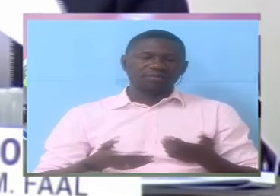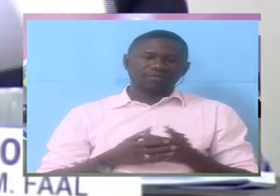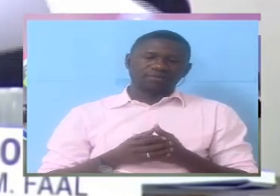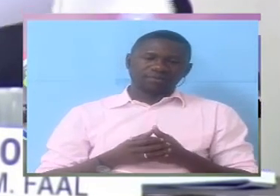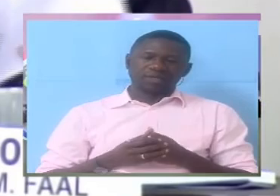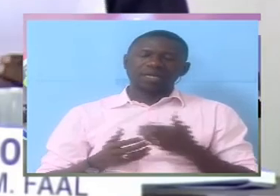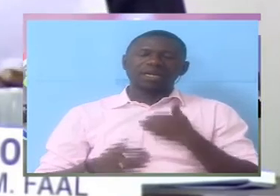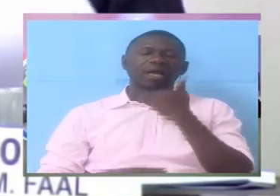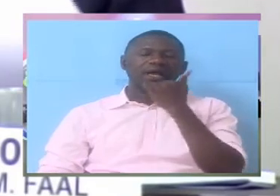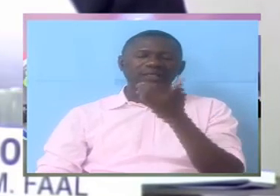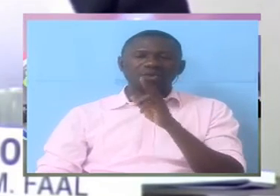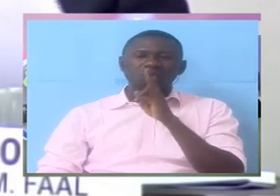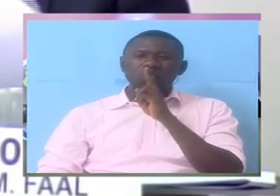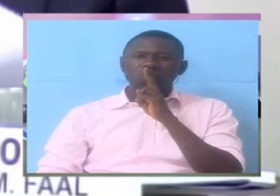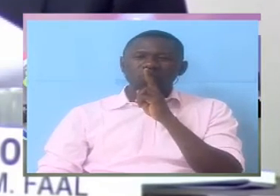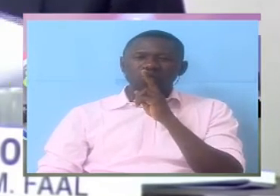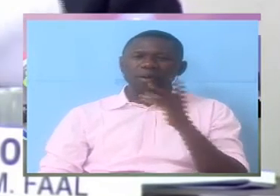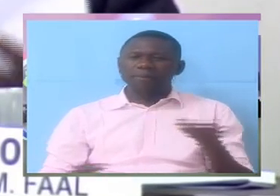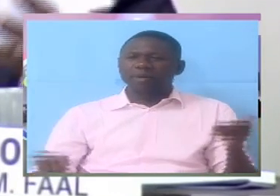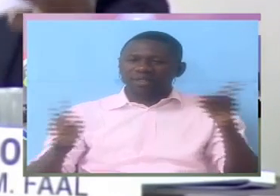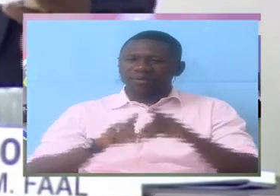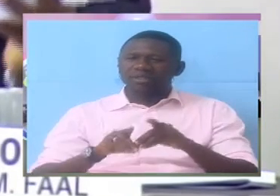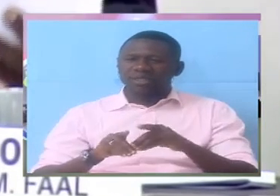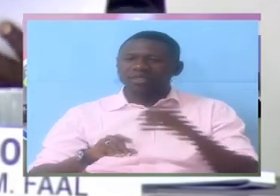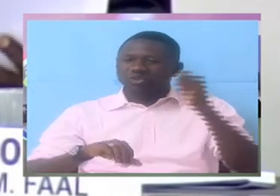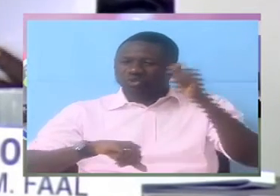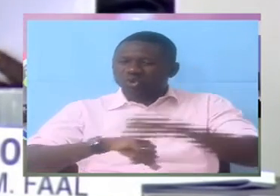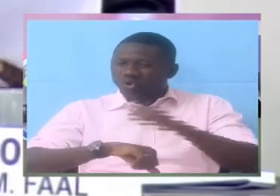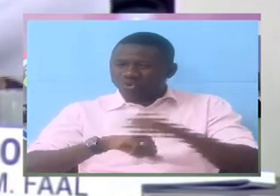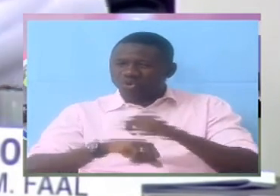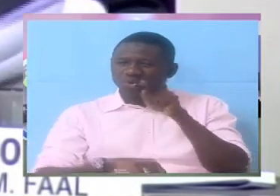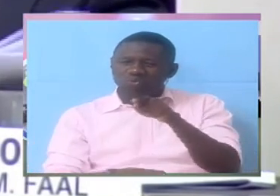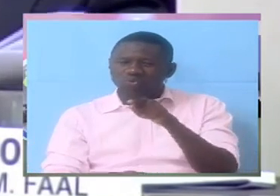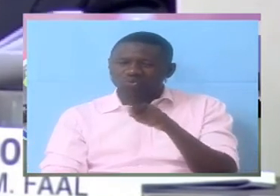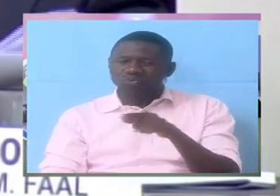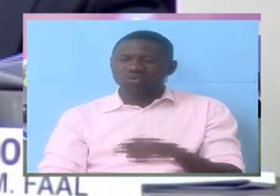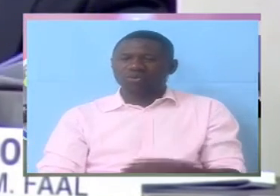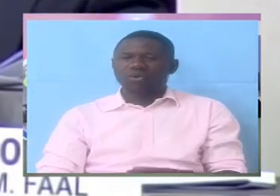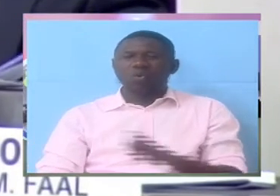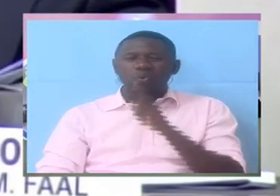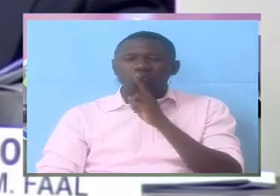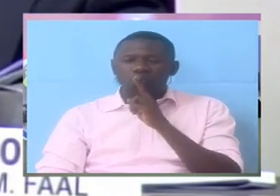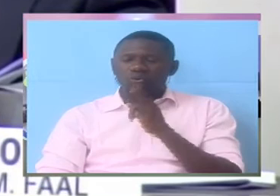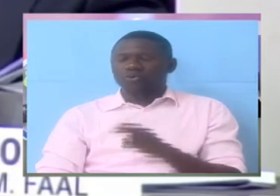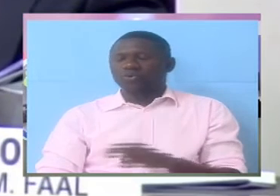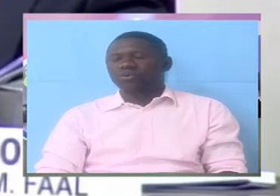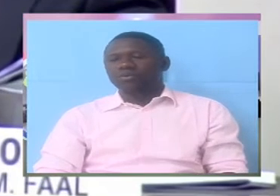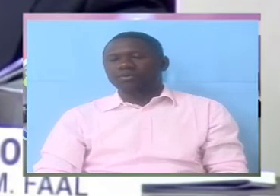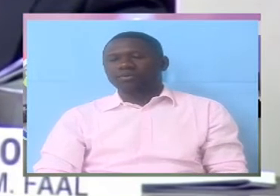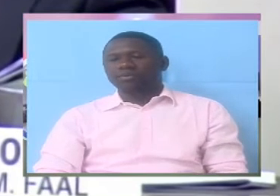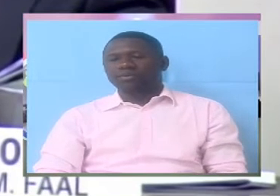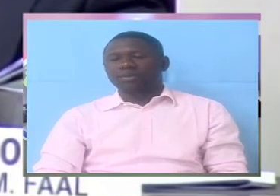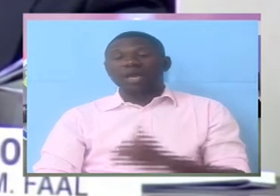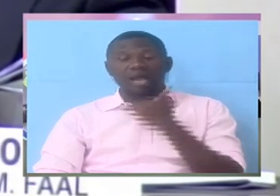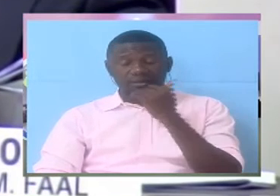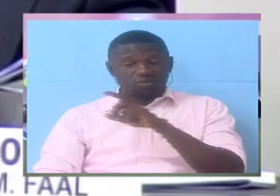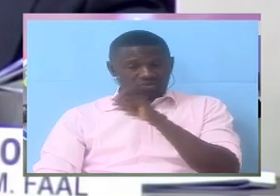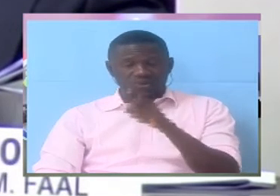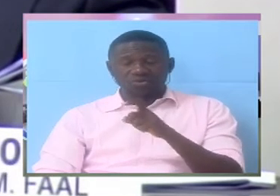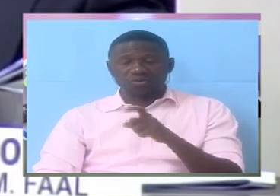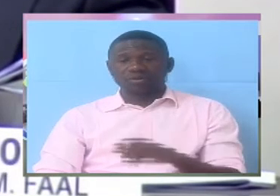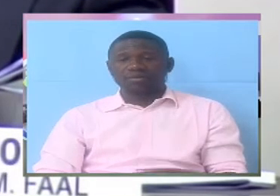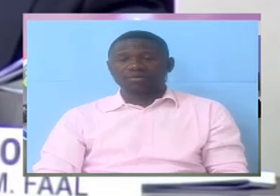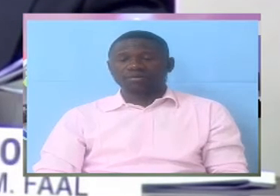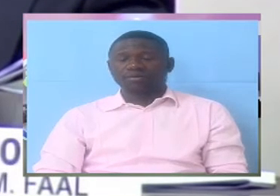asked who participated in your torture. Andu ya nyininka fana jumanyolle ma beta wo tajireya to